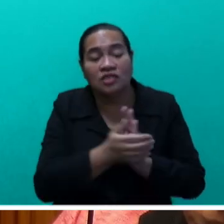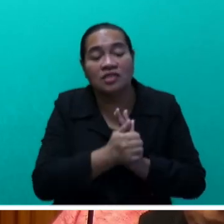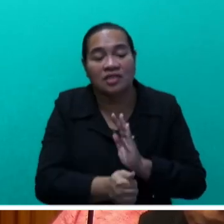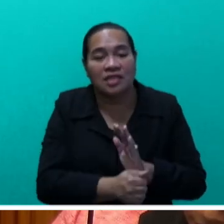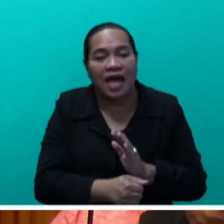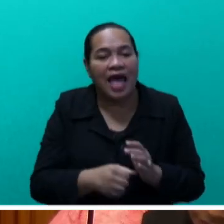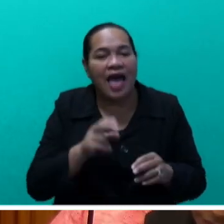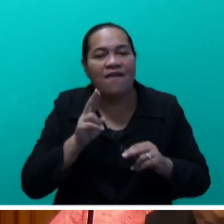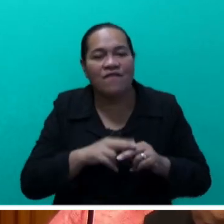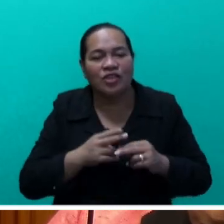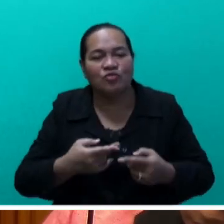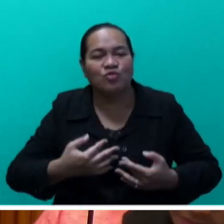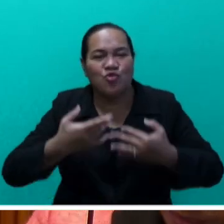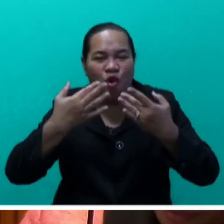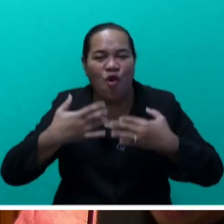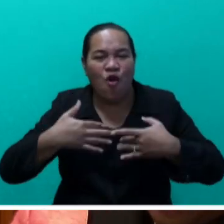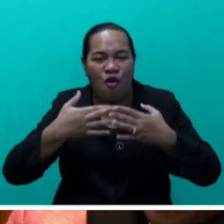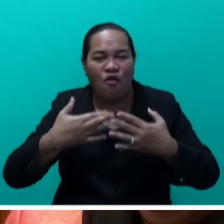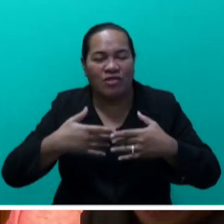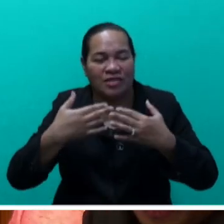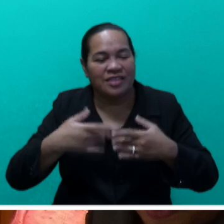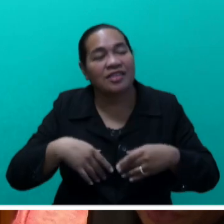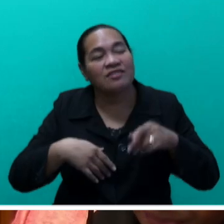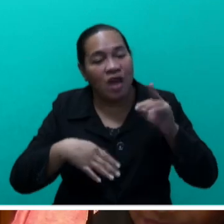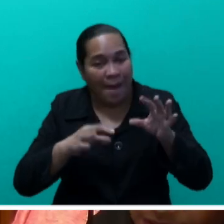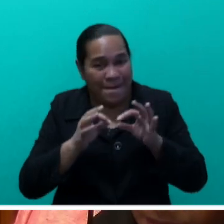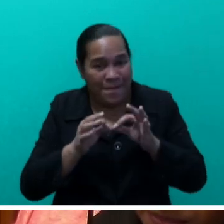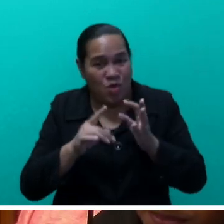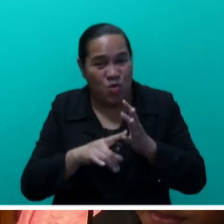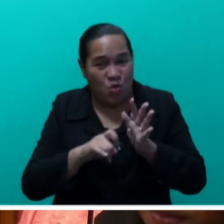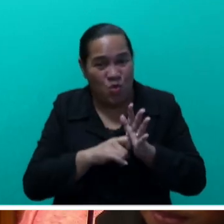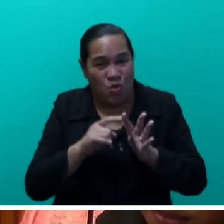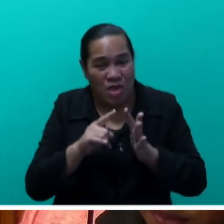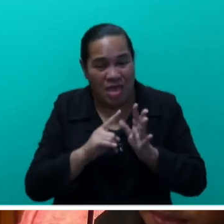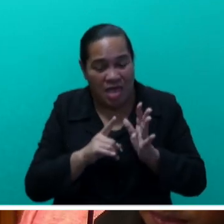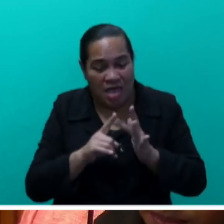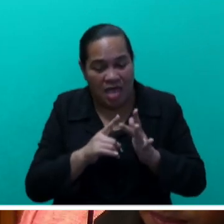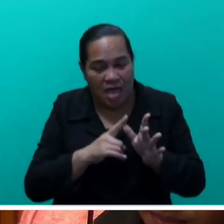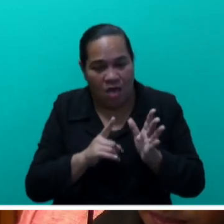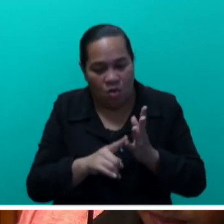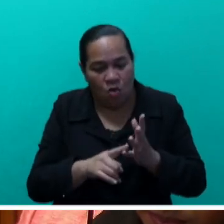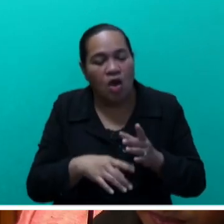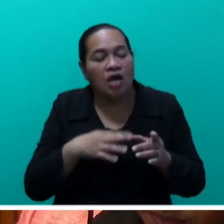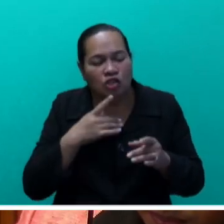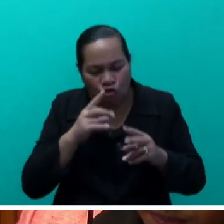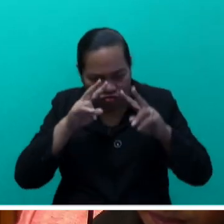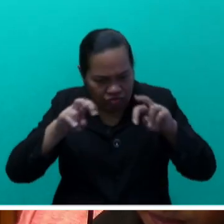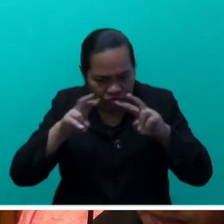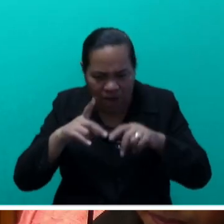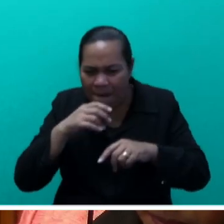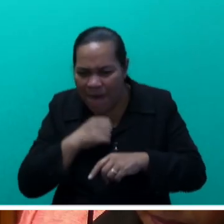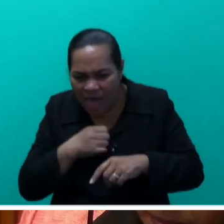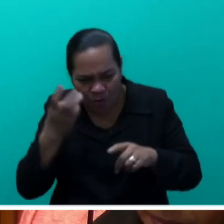of Statistics in carrying out the survey on risk factor behaviors among males and females aged